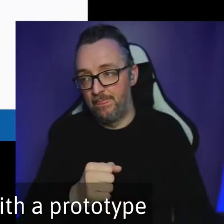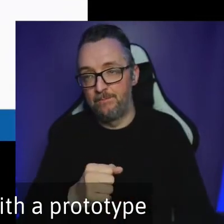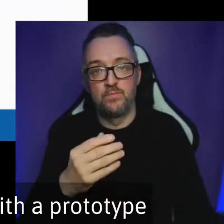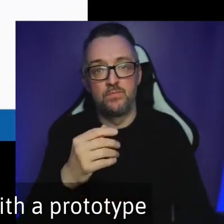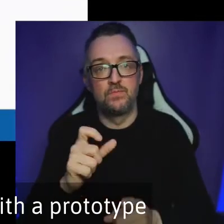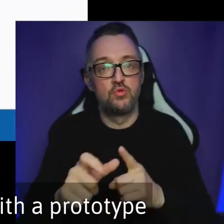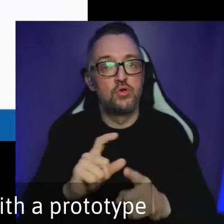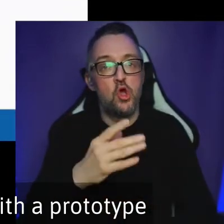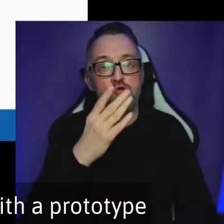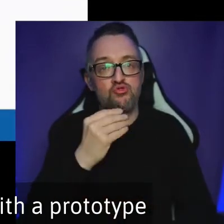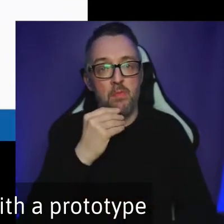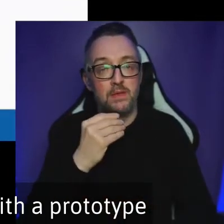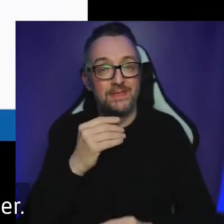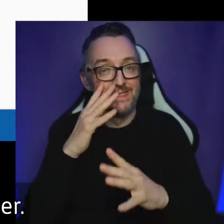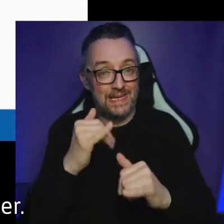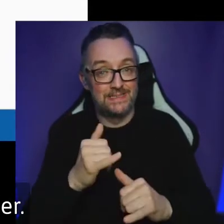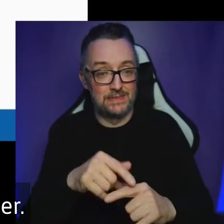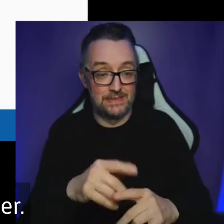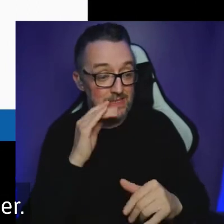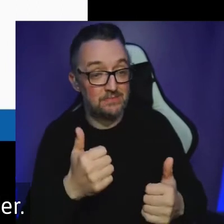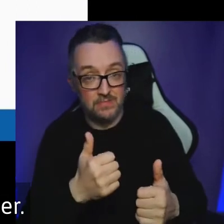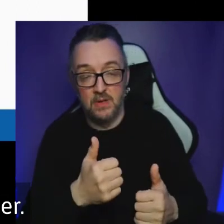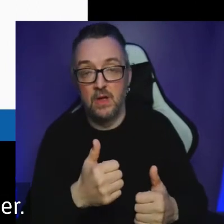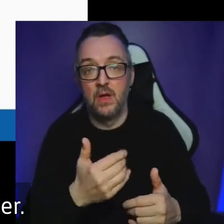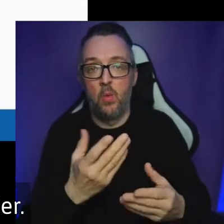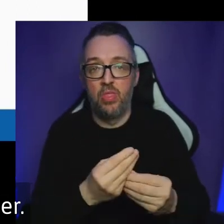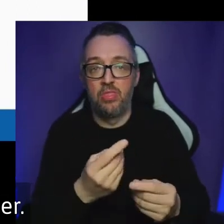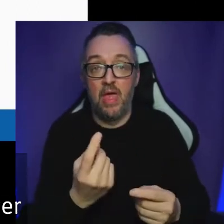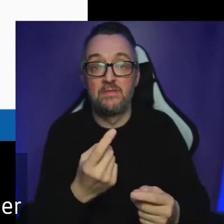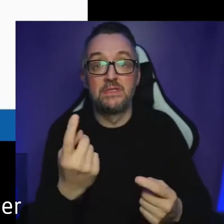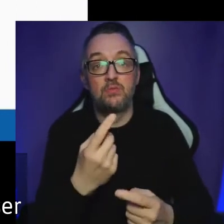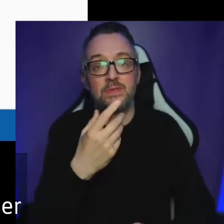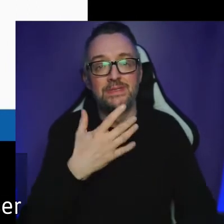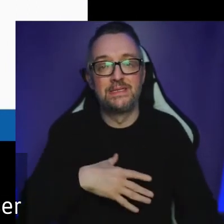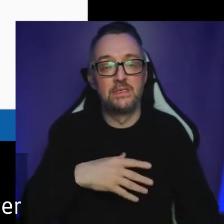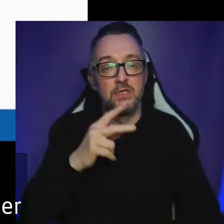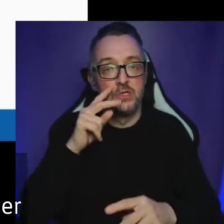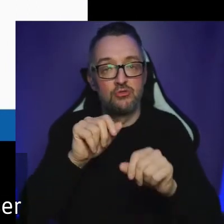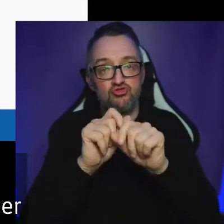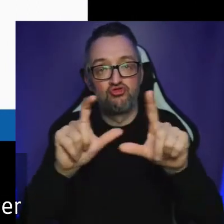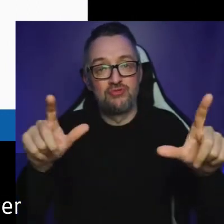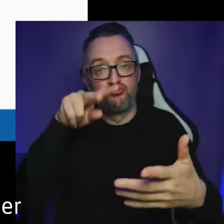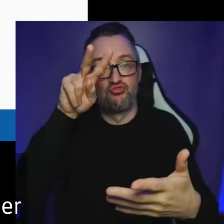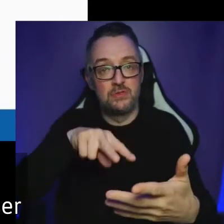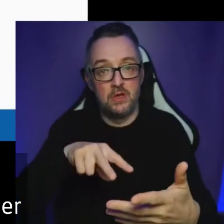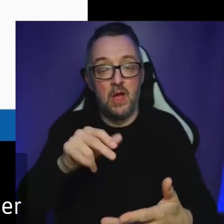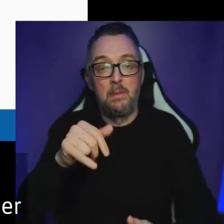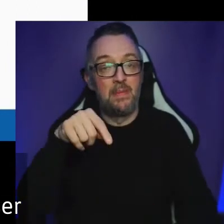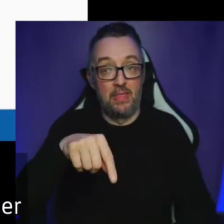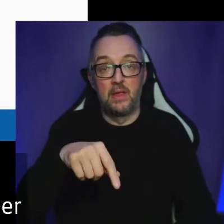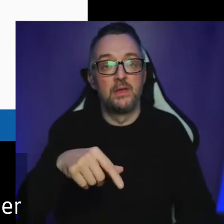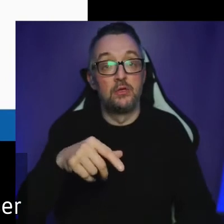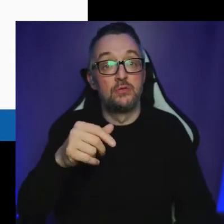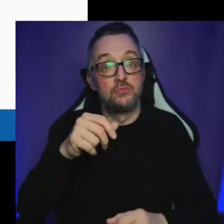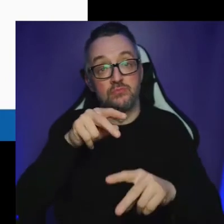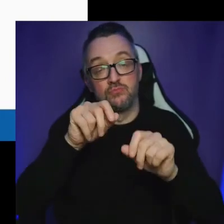usability testing with a prototype, that won't work for someone who's a screen reader. So what we might do is actually just do an interview with someone who's a screen